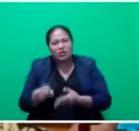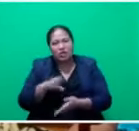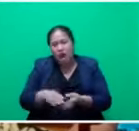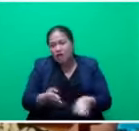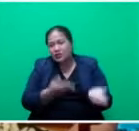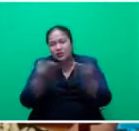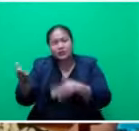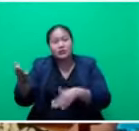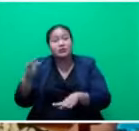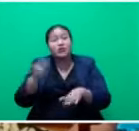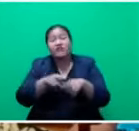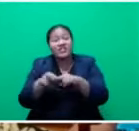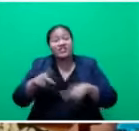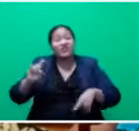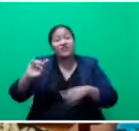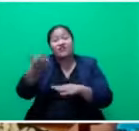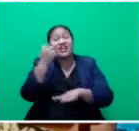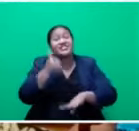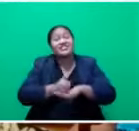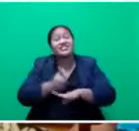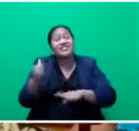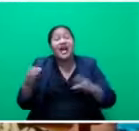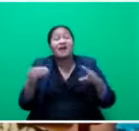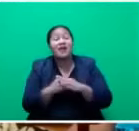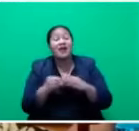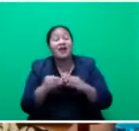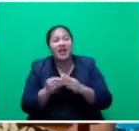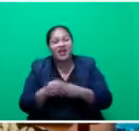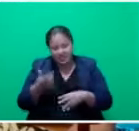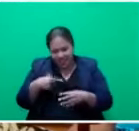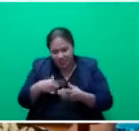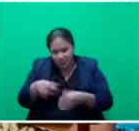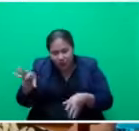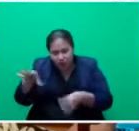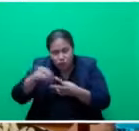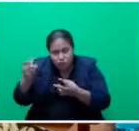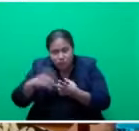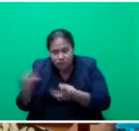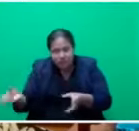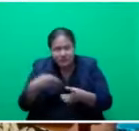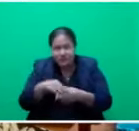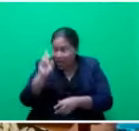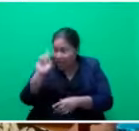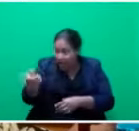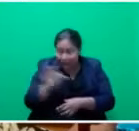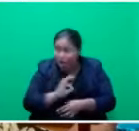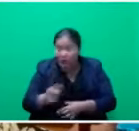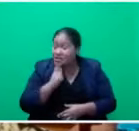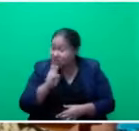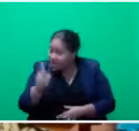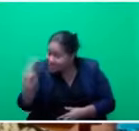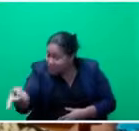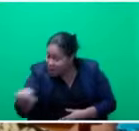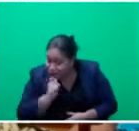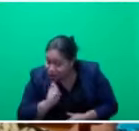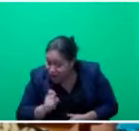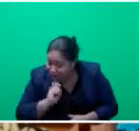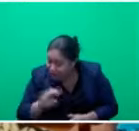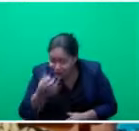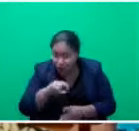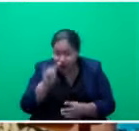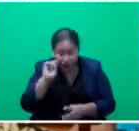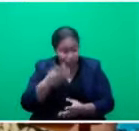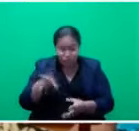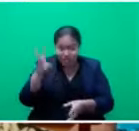But I'm not jealous. That's what you promised, Prime Minister. That's what you promised. You promised that nobody will sit in more than one board.